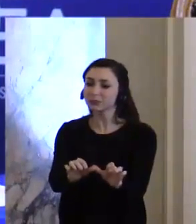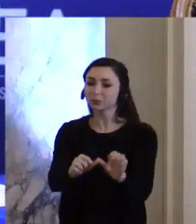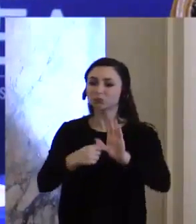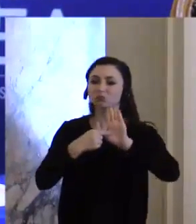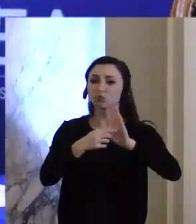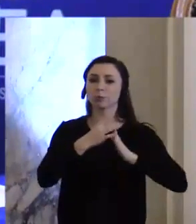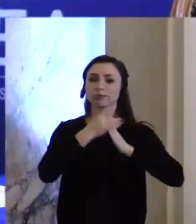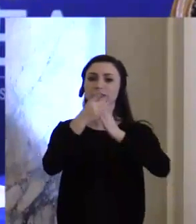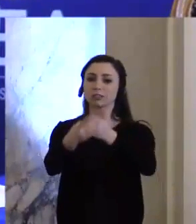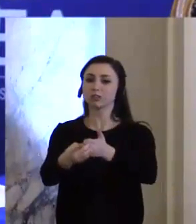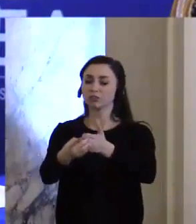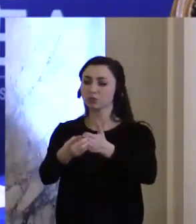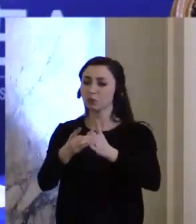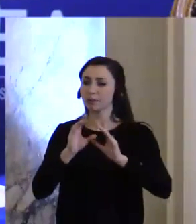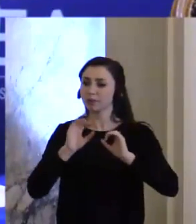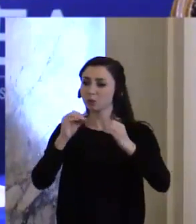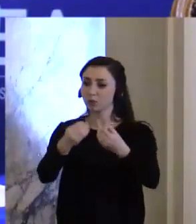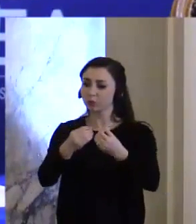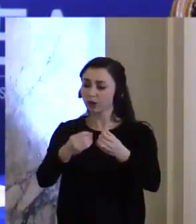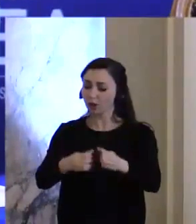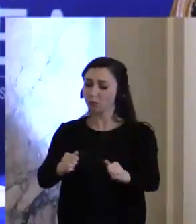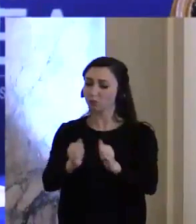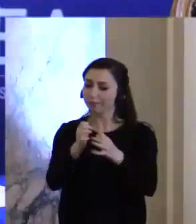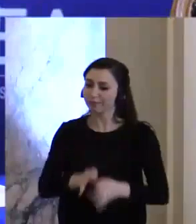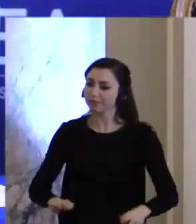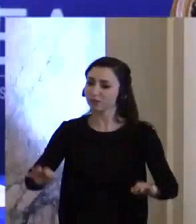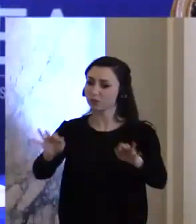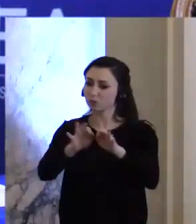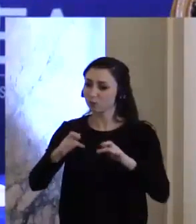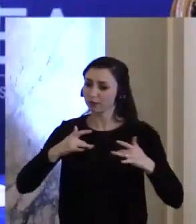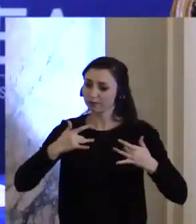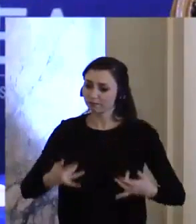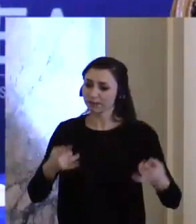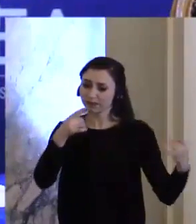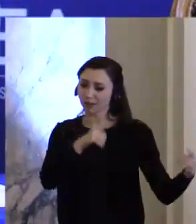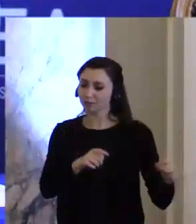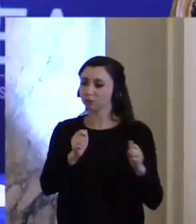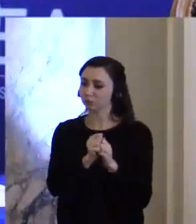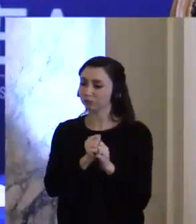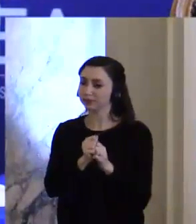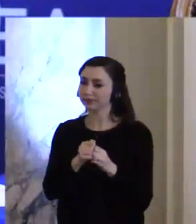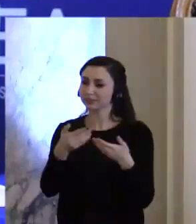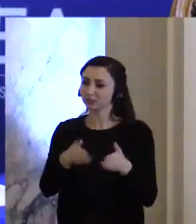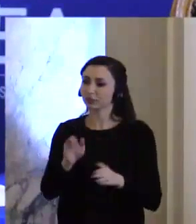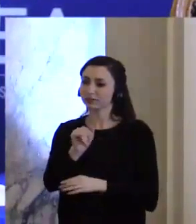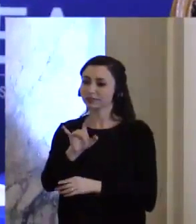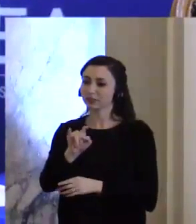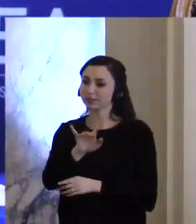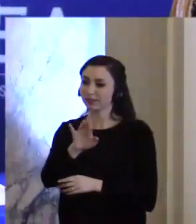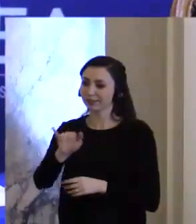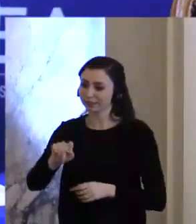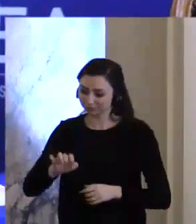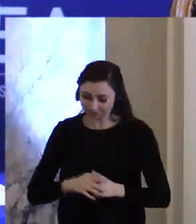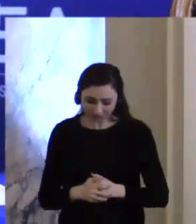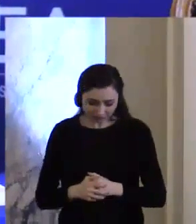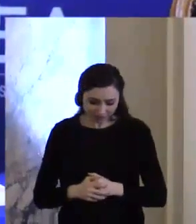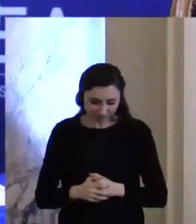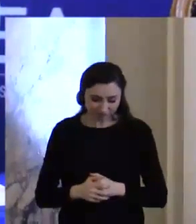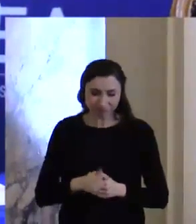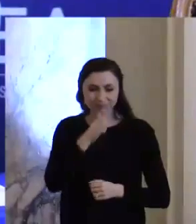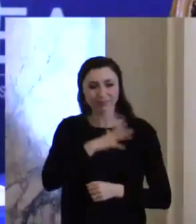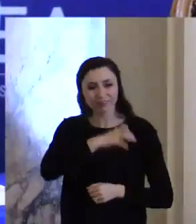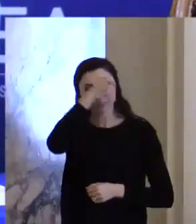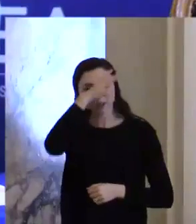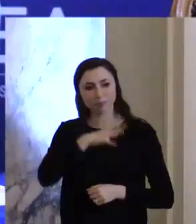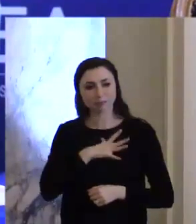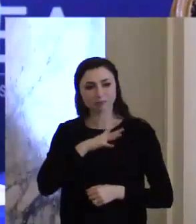estos importantes eventos dentro de la Secretaría General. Ladies and gentlemen, another very